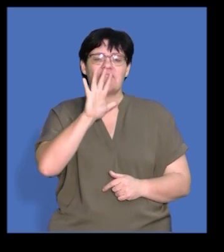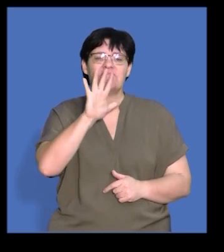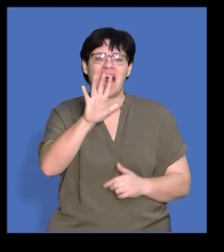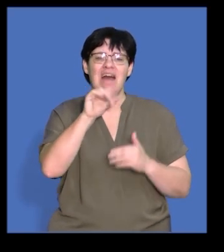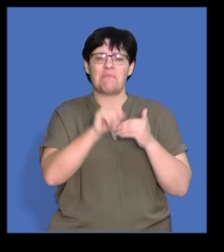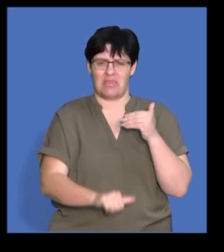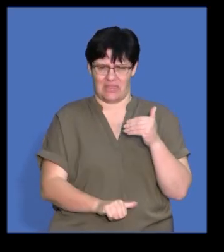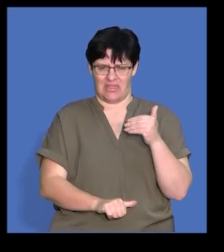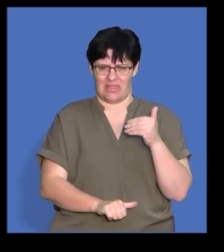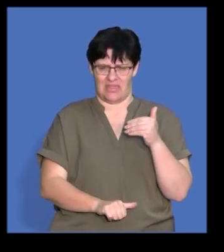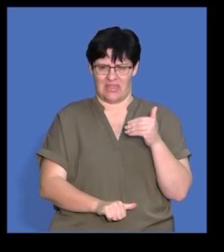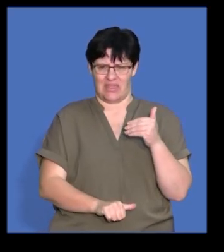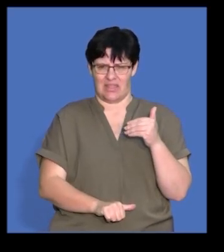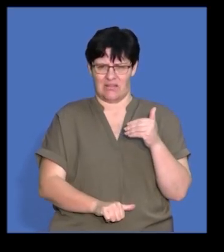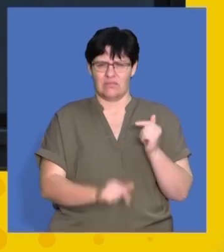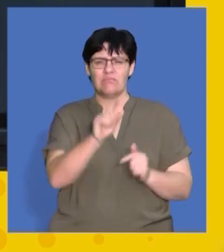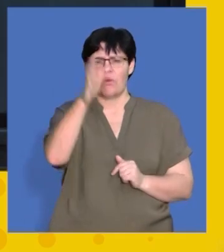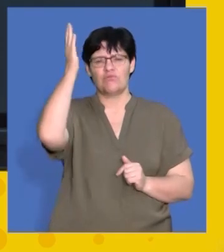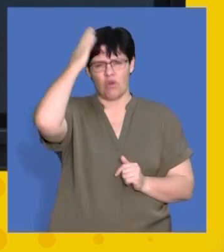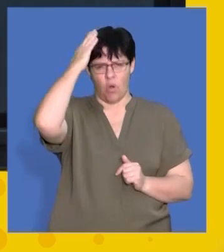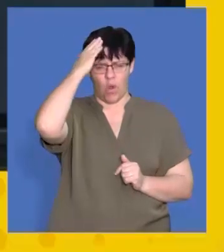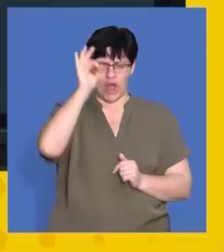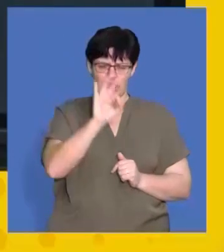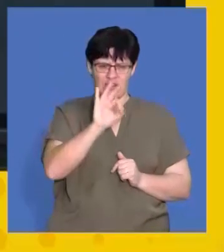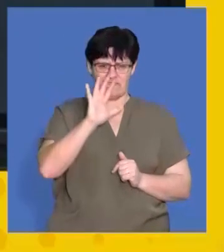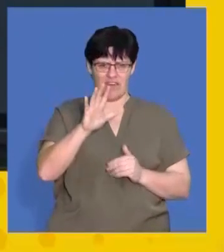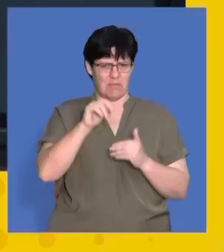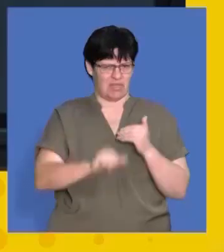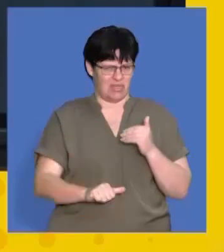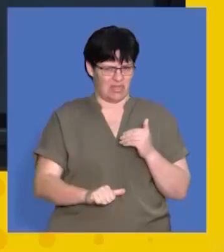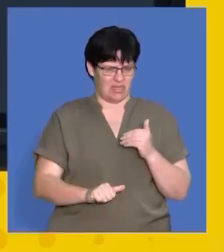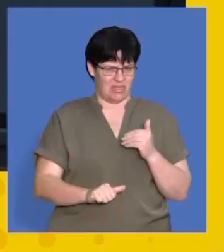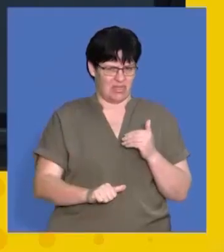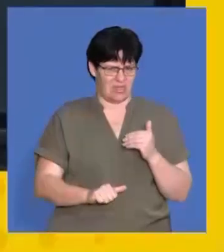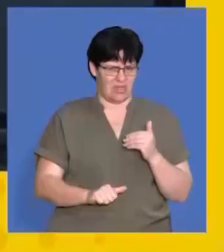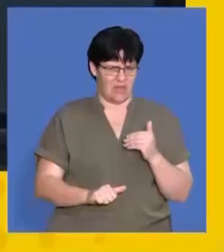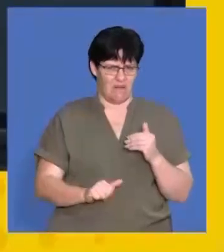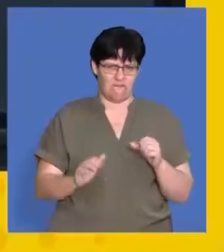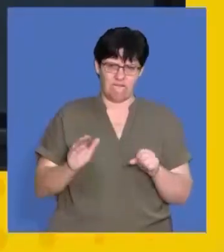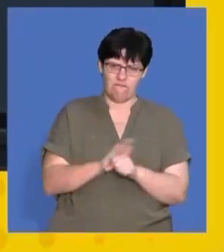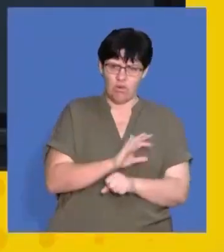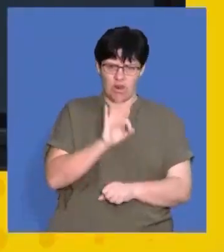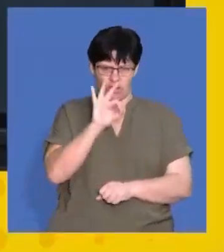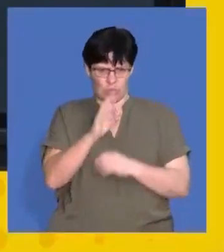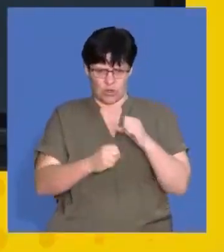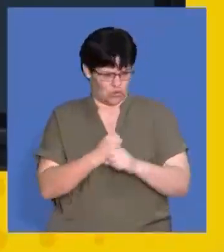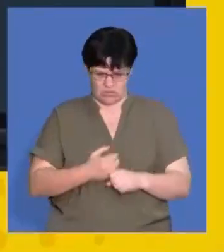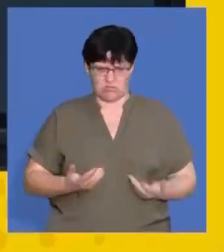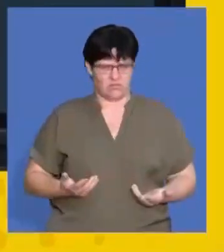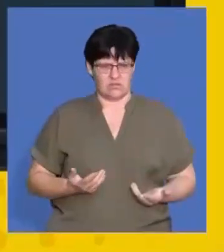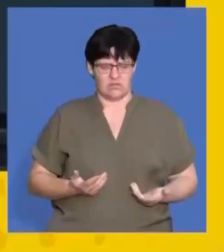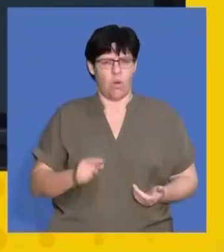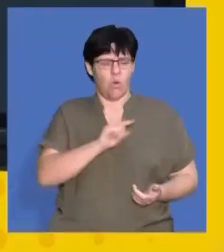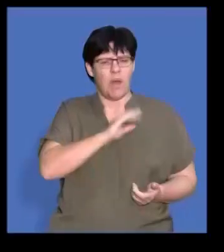35 months. I know that 35 months is not a full 3 years, because